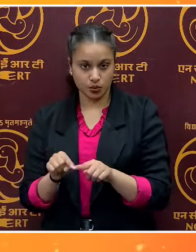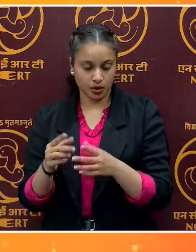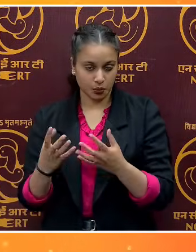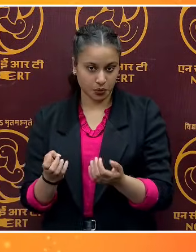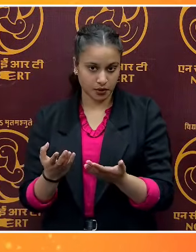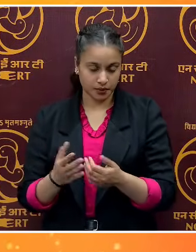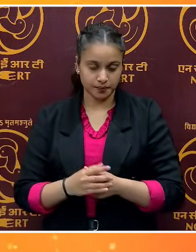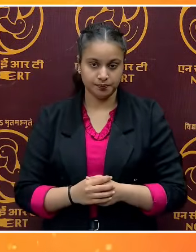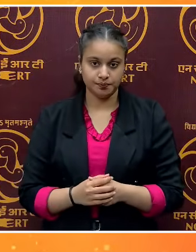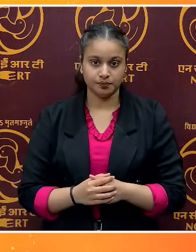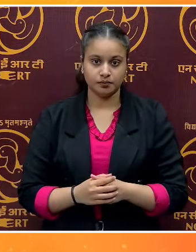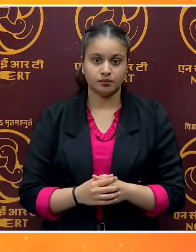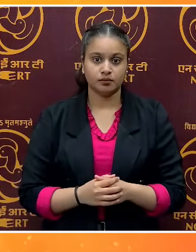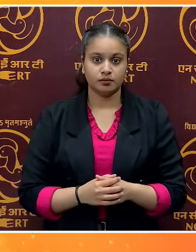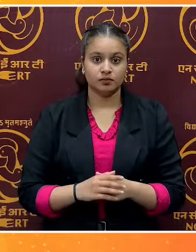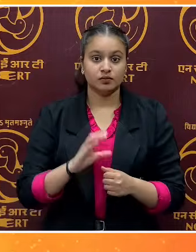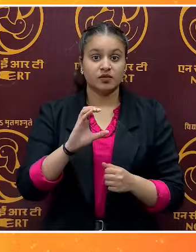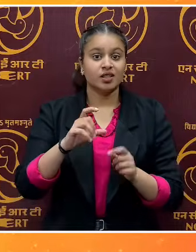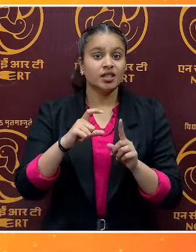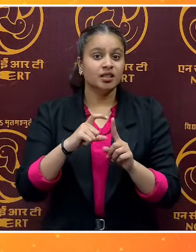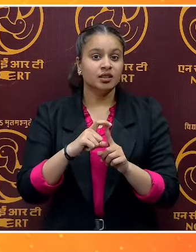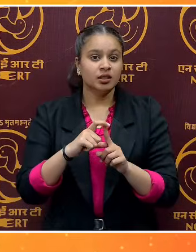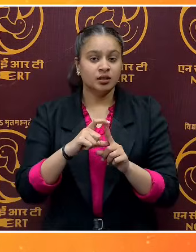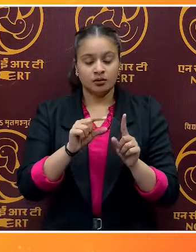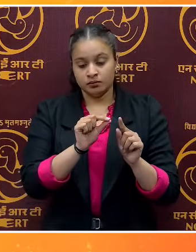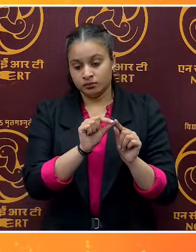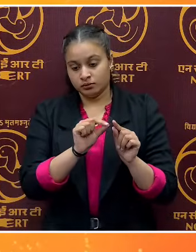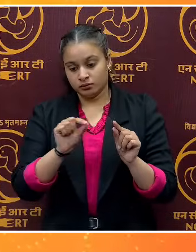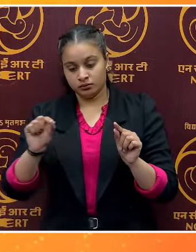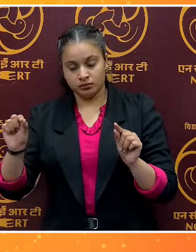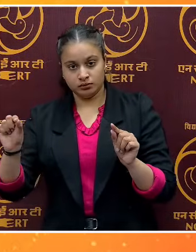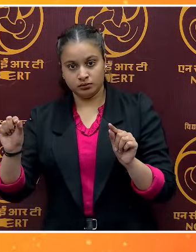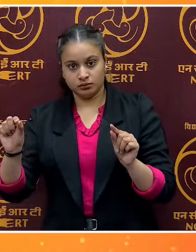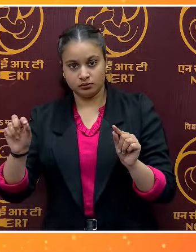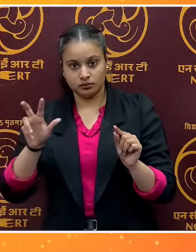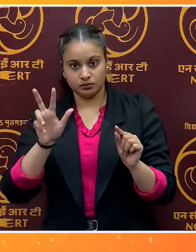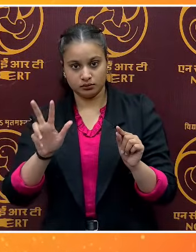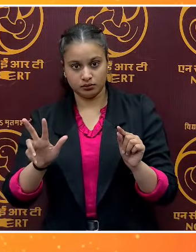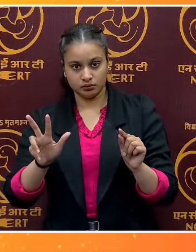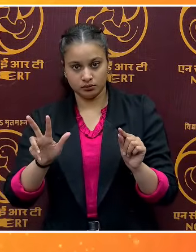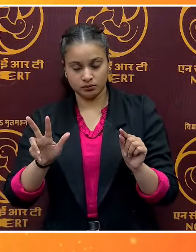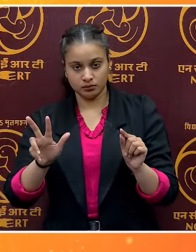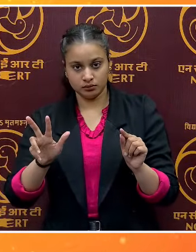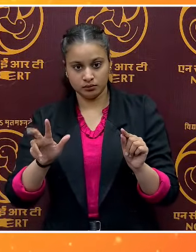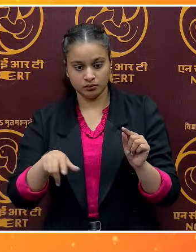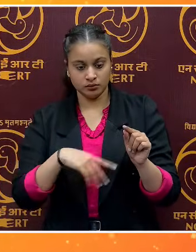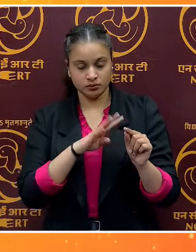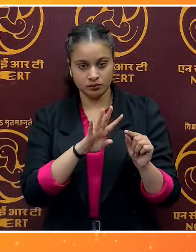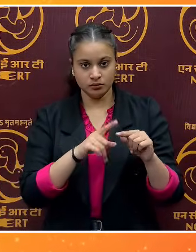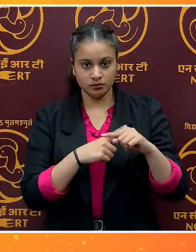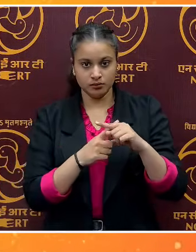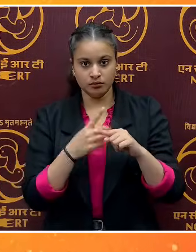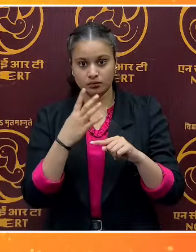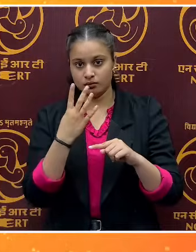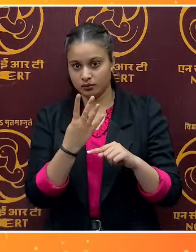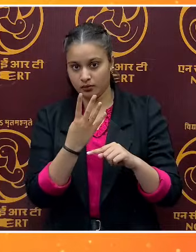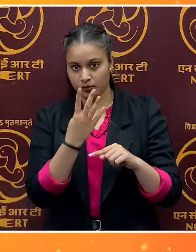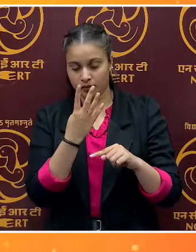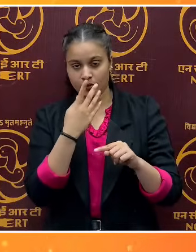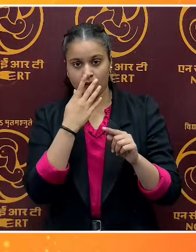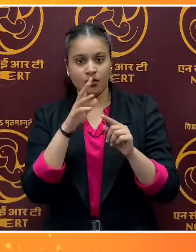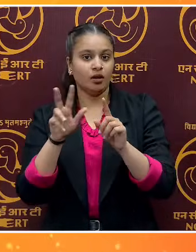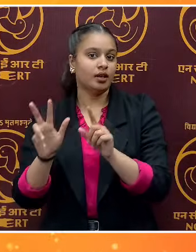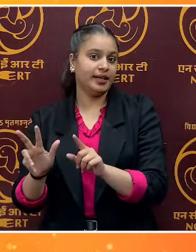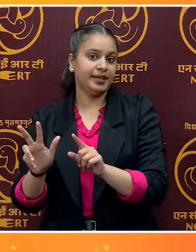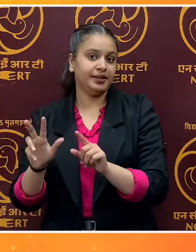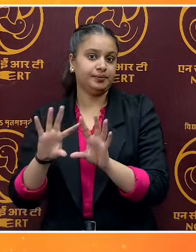beside this length CD. So, let me take it to 8 centimeters, because 4 plus 4 is 8. So, I am